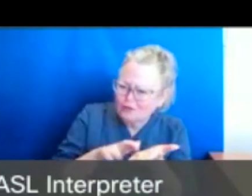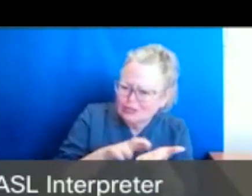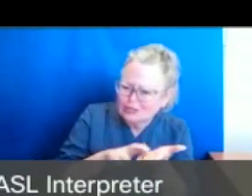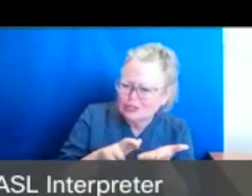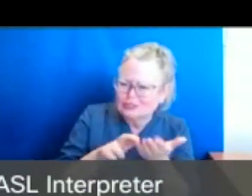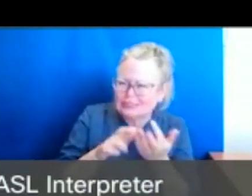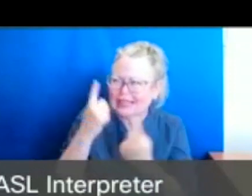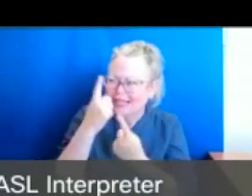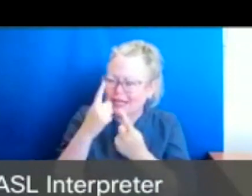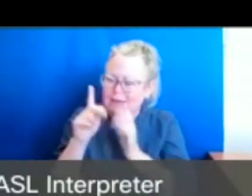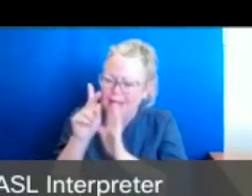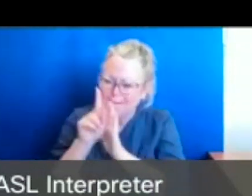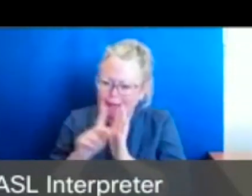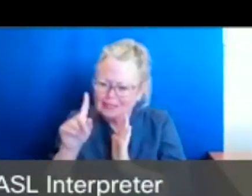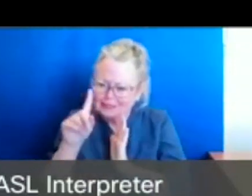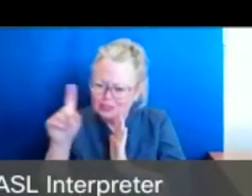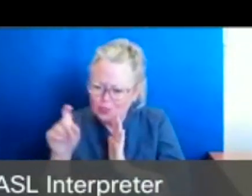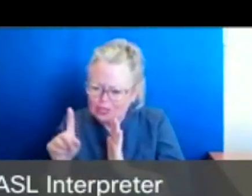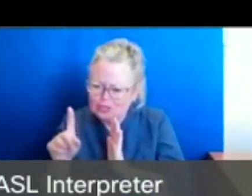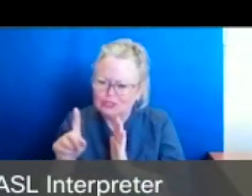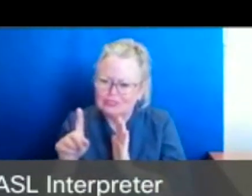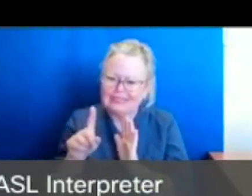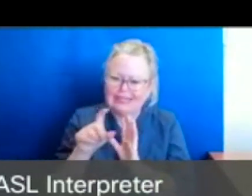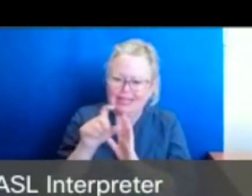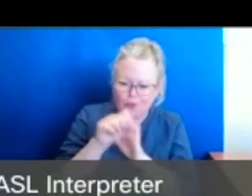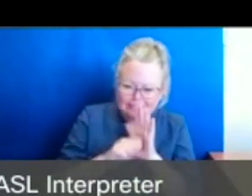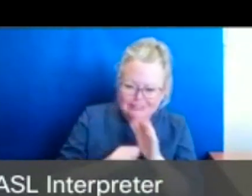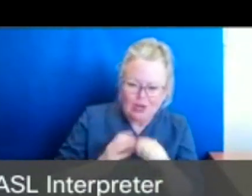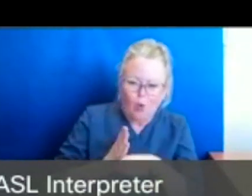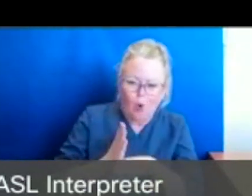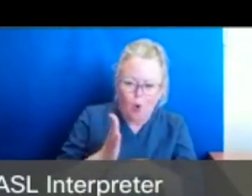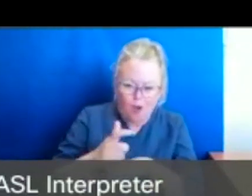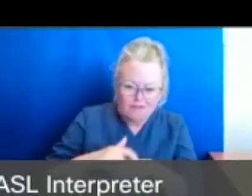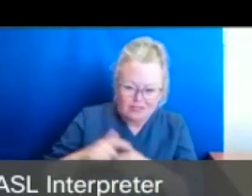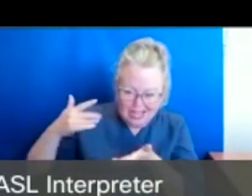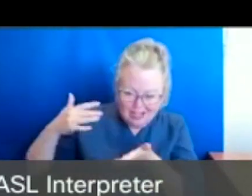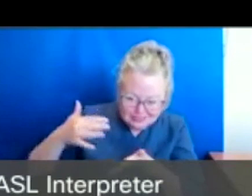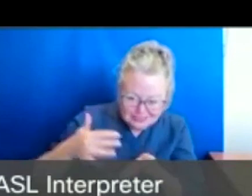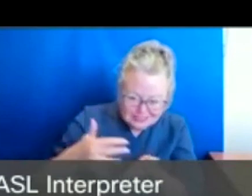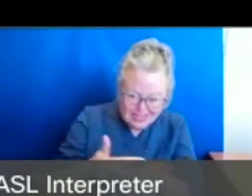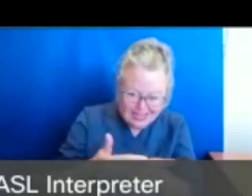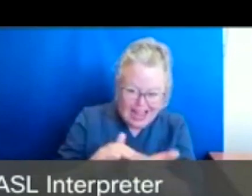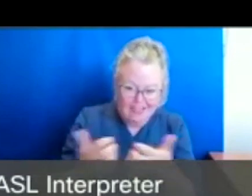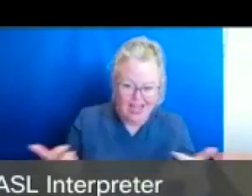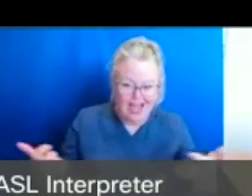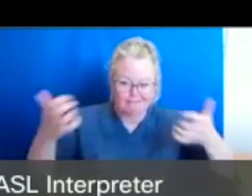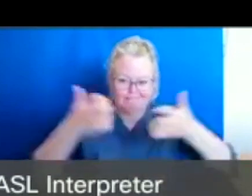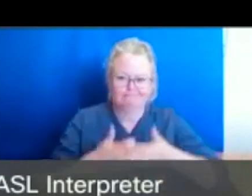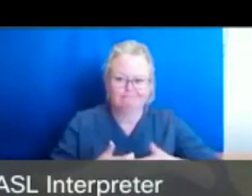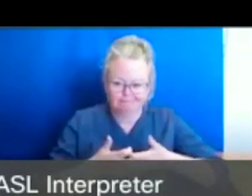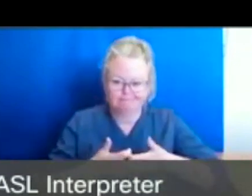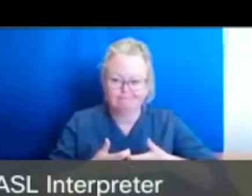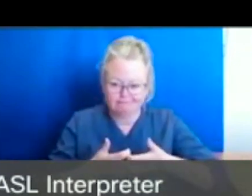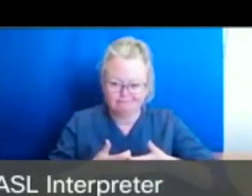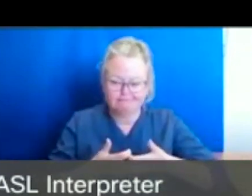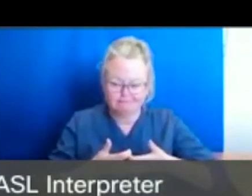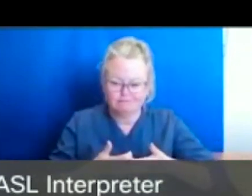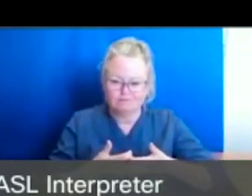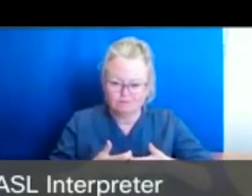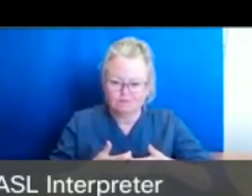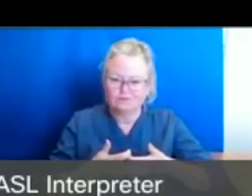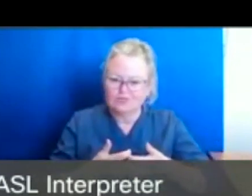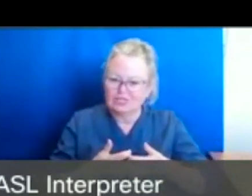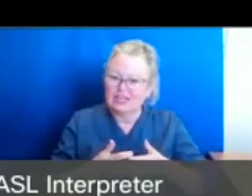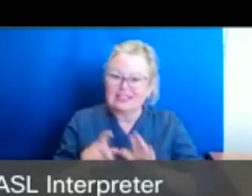policy questions with the state longitudinal administrative data systems is that you will sense a